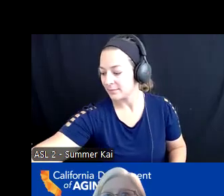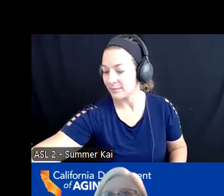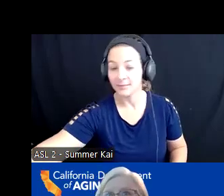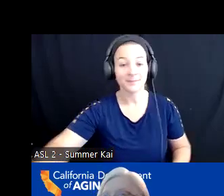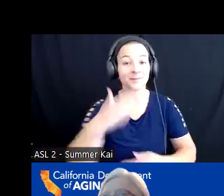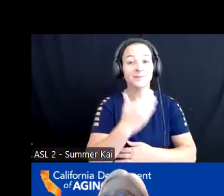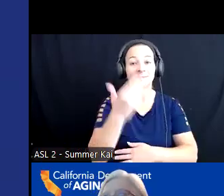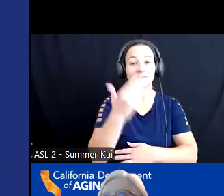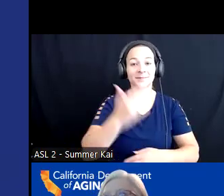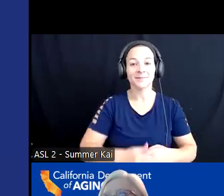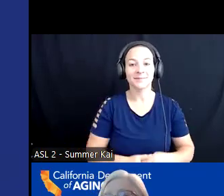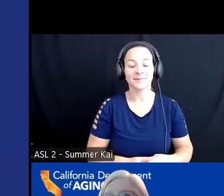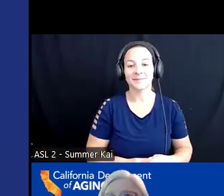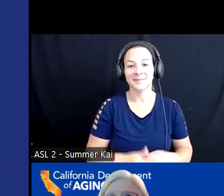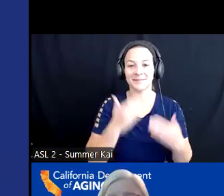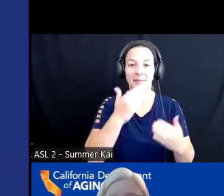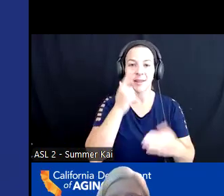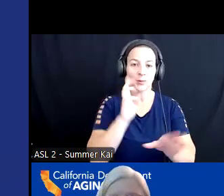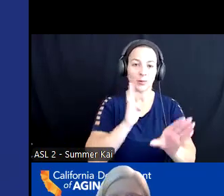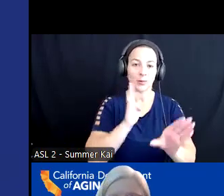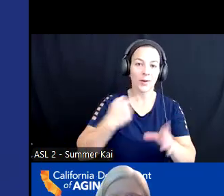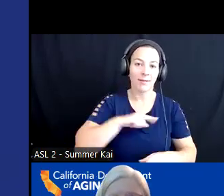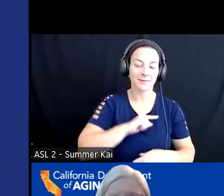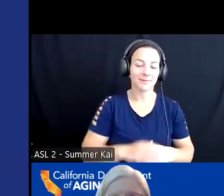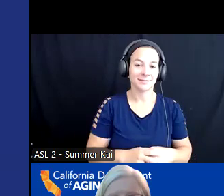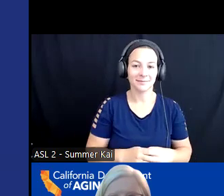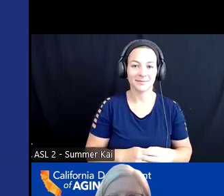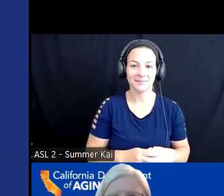Good morning. Thank you for joining us.